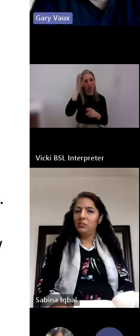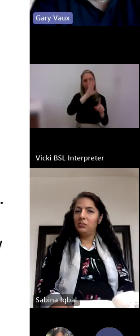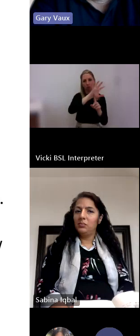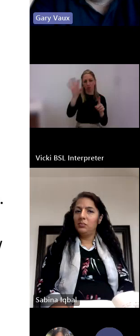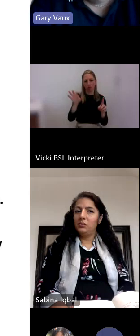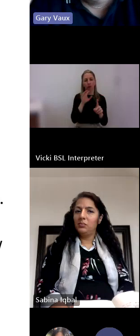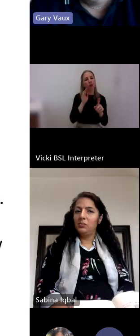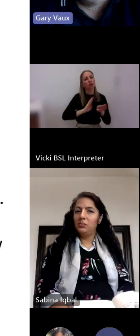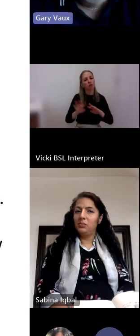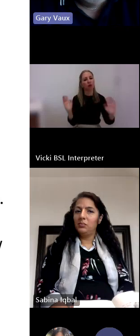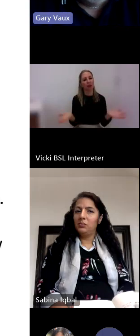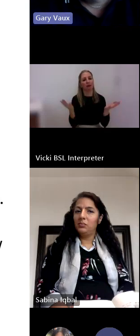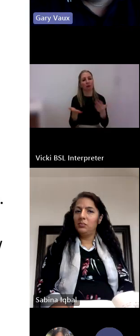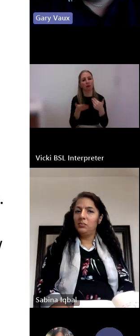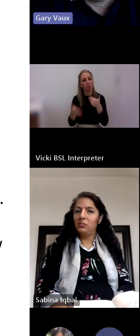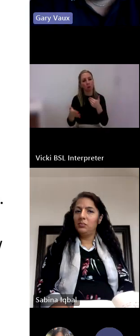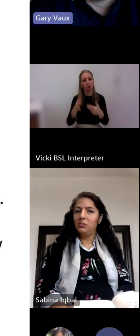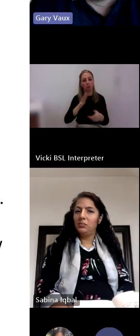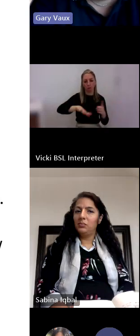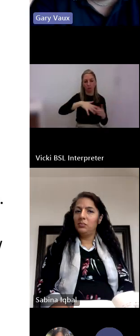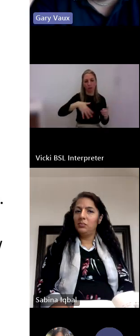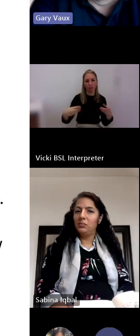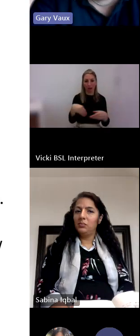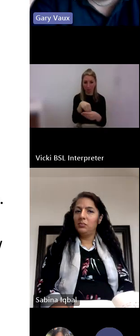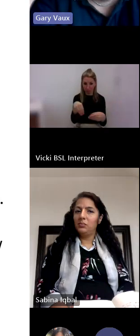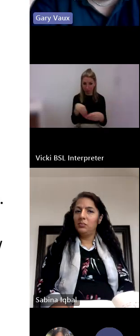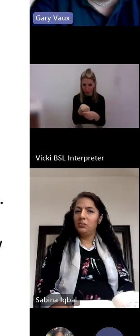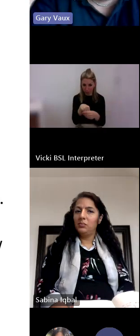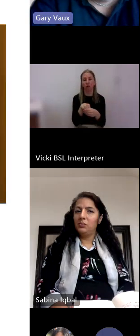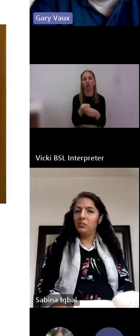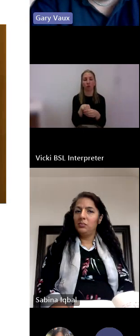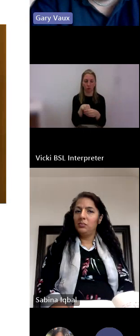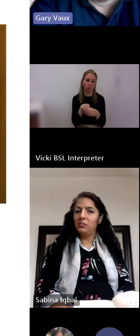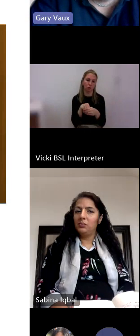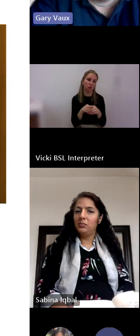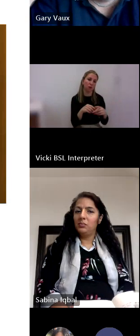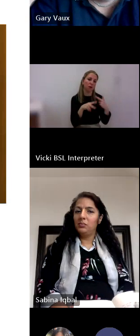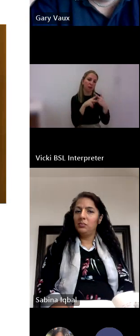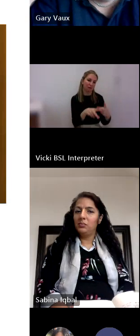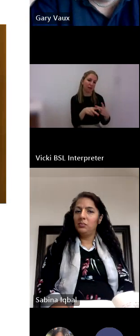family members to come forward instead of using foster care. Next slide, please, Matt.